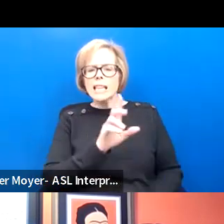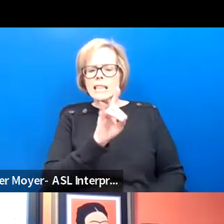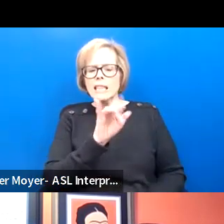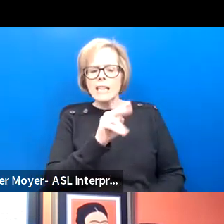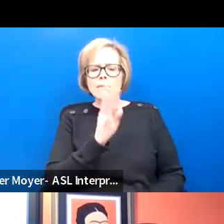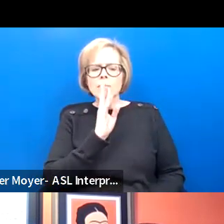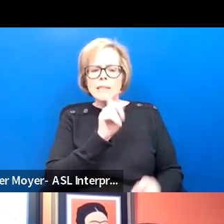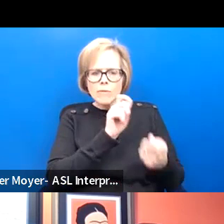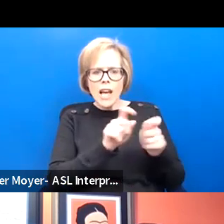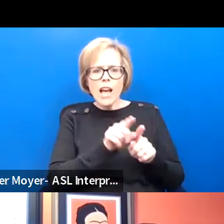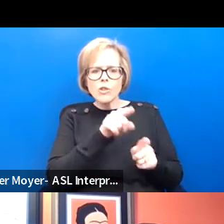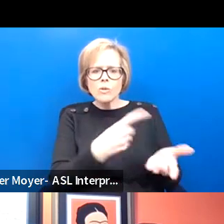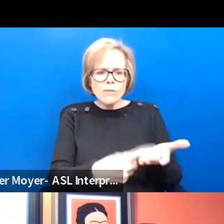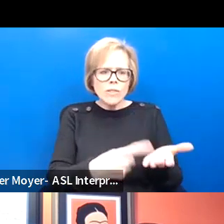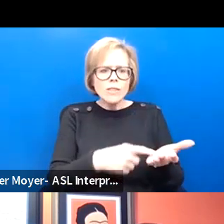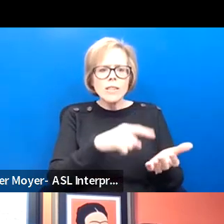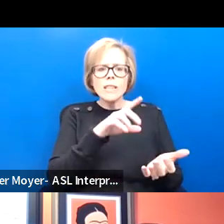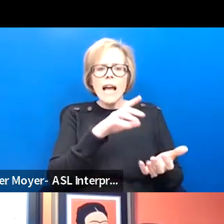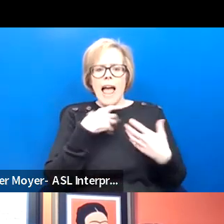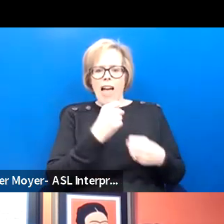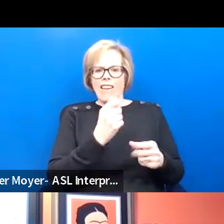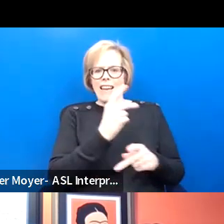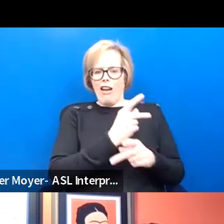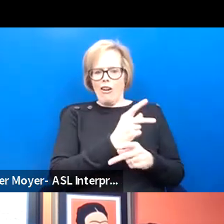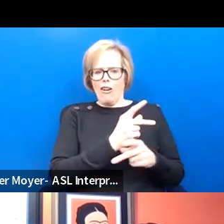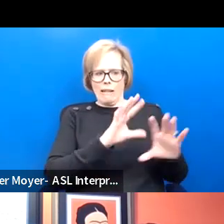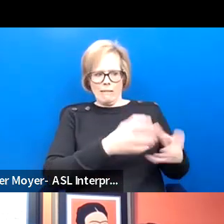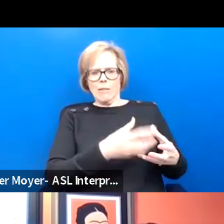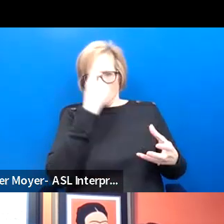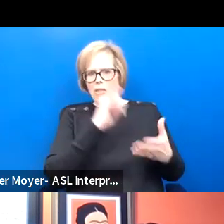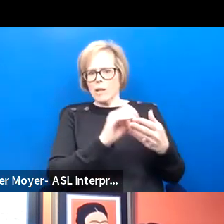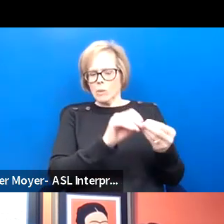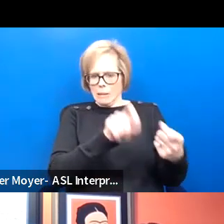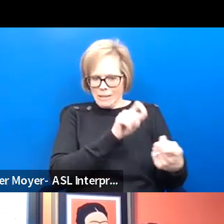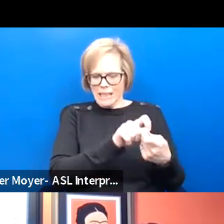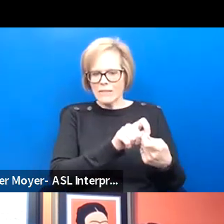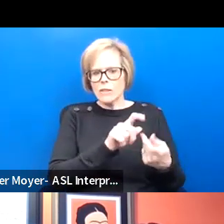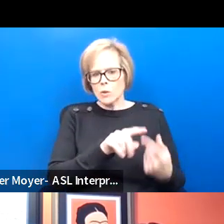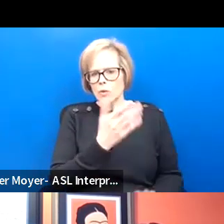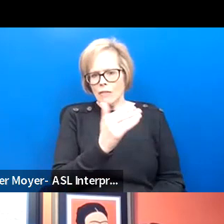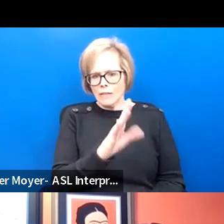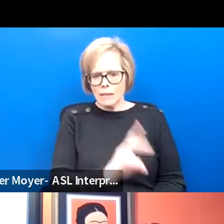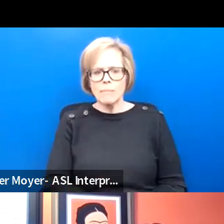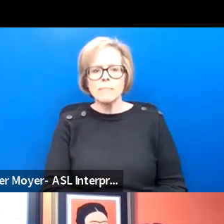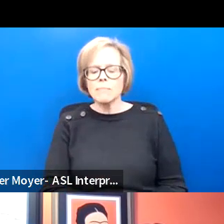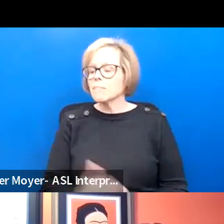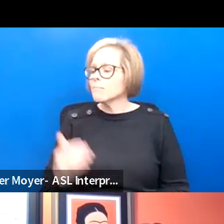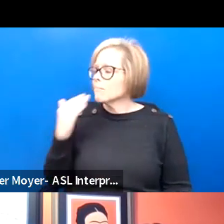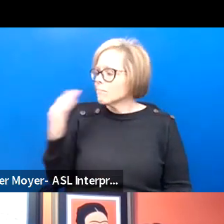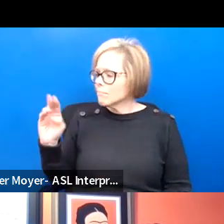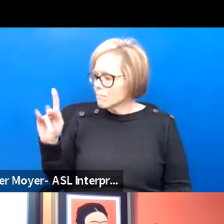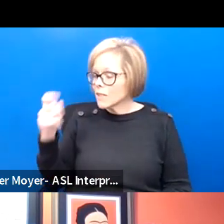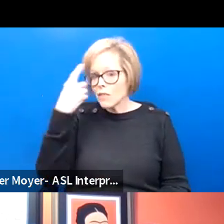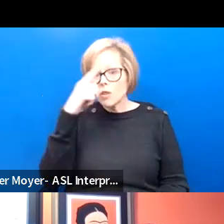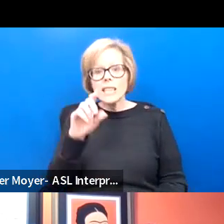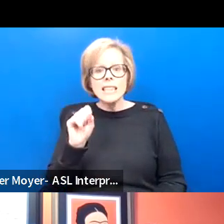to covered healthcare entities, because I think that is more precise and specific for this conversation. Thanks, Mike. So for